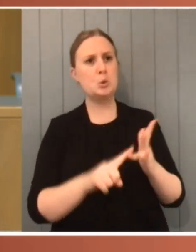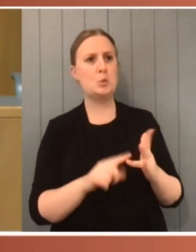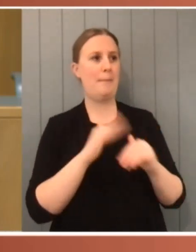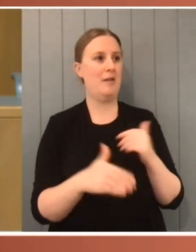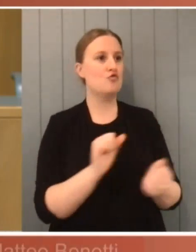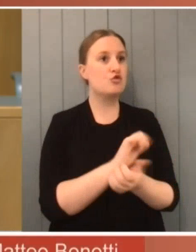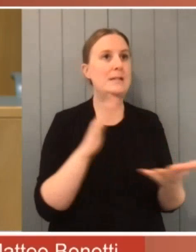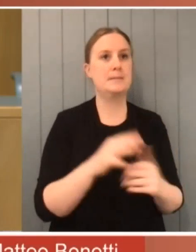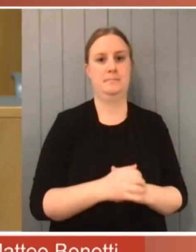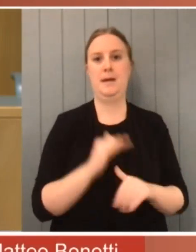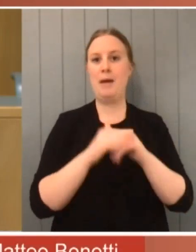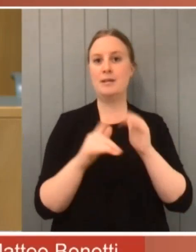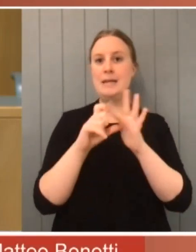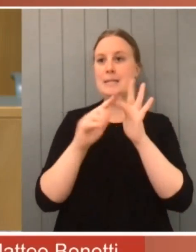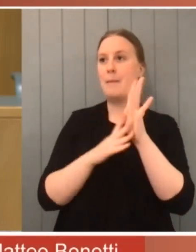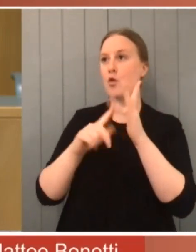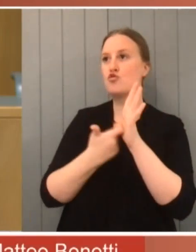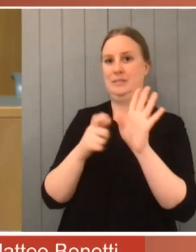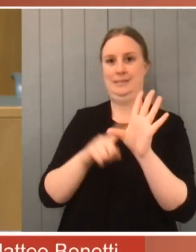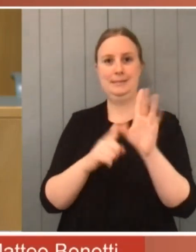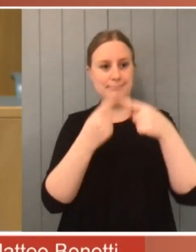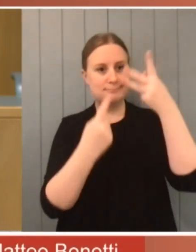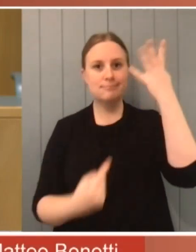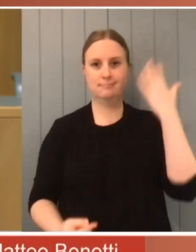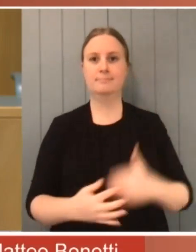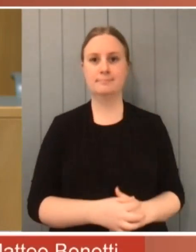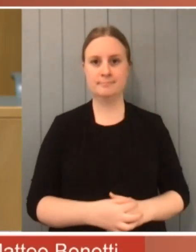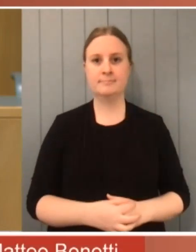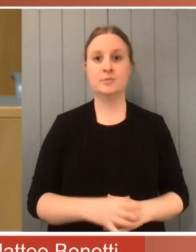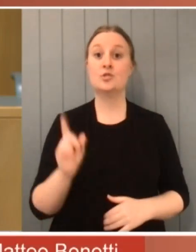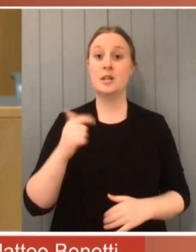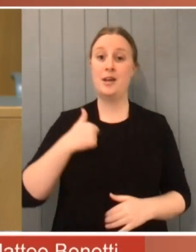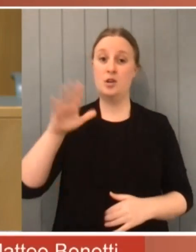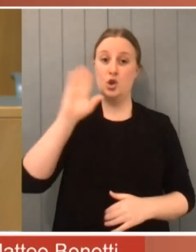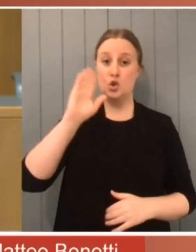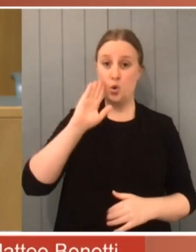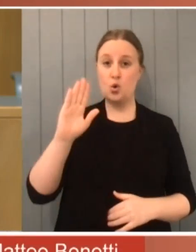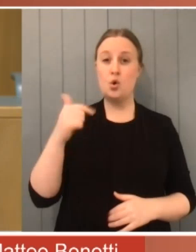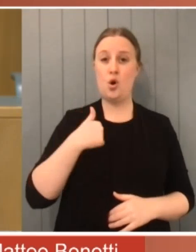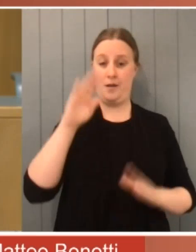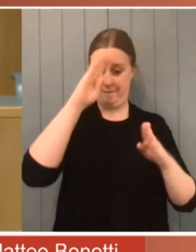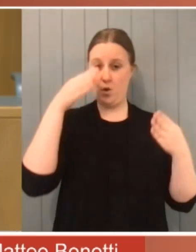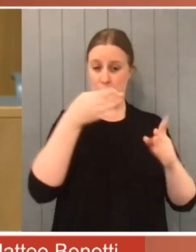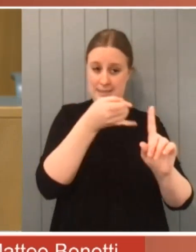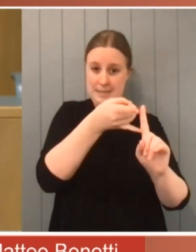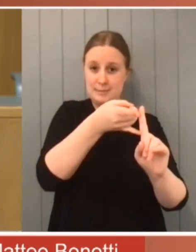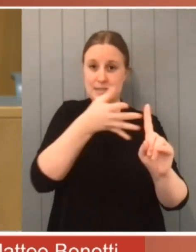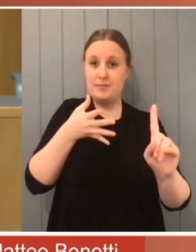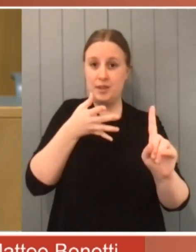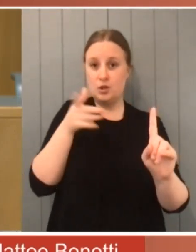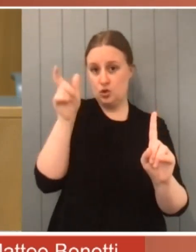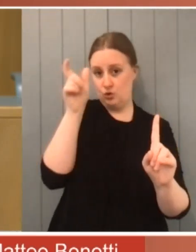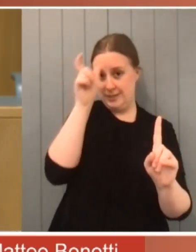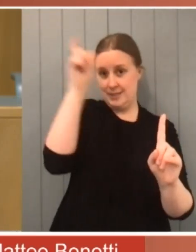democracy. And my talk today will focus on a specific conception in political